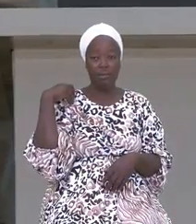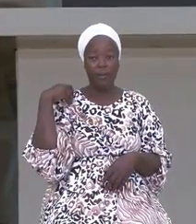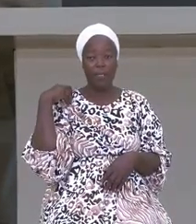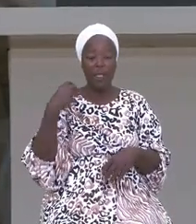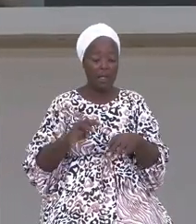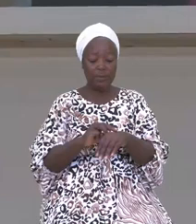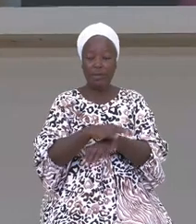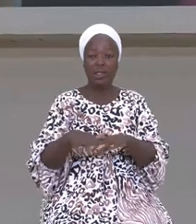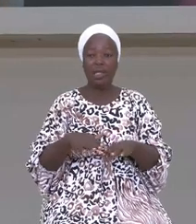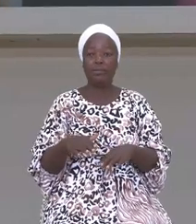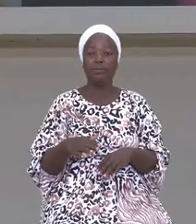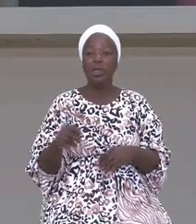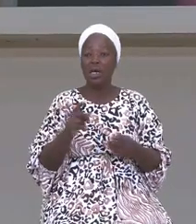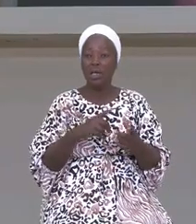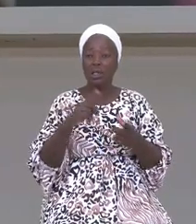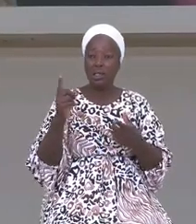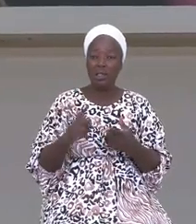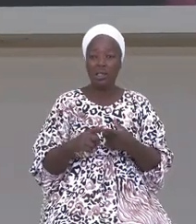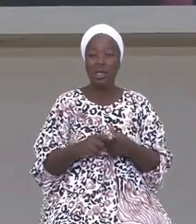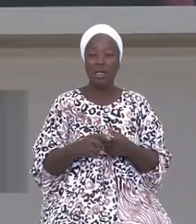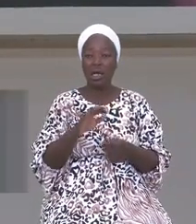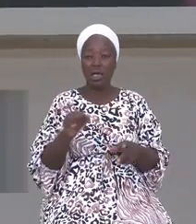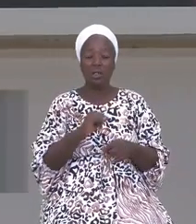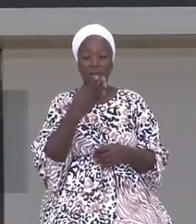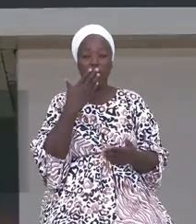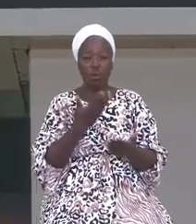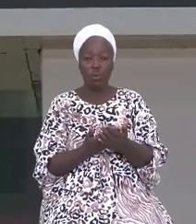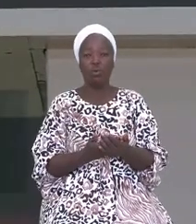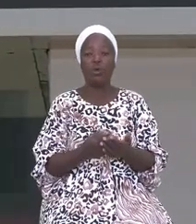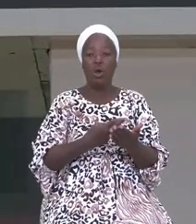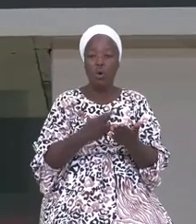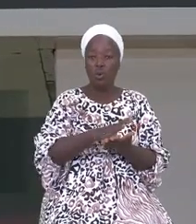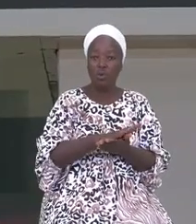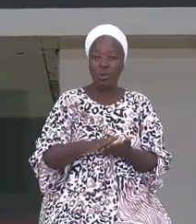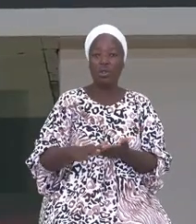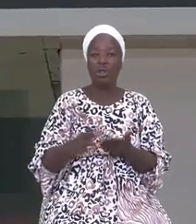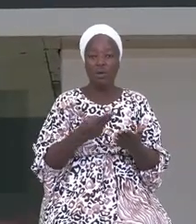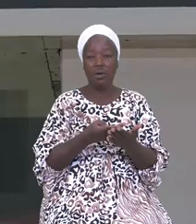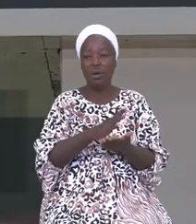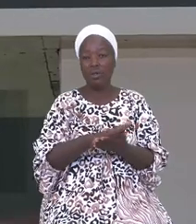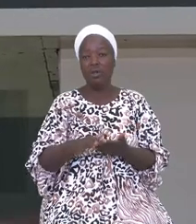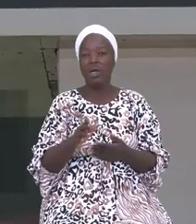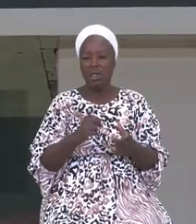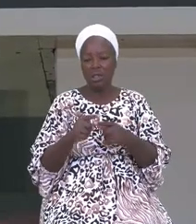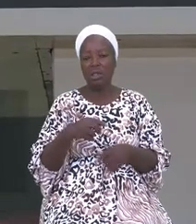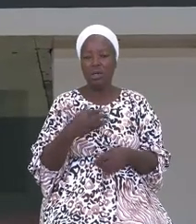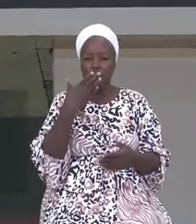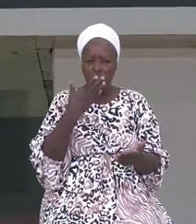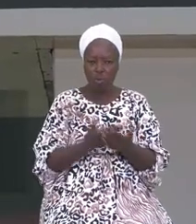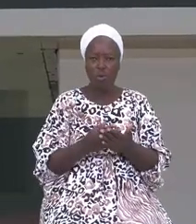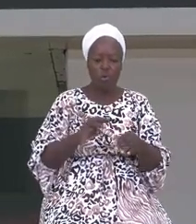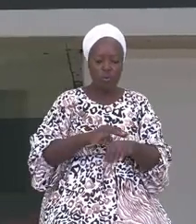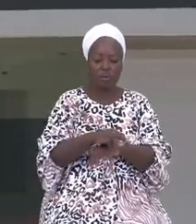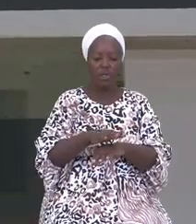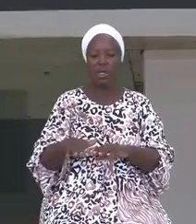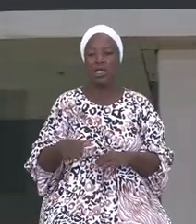holy, just, good. And he says, good master, I want you to tell me